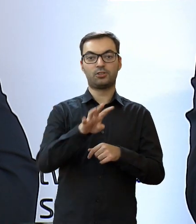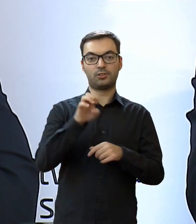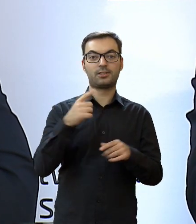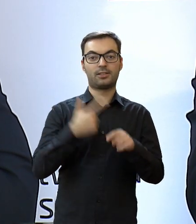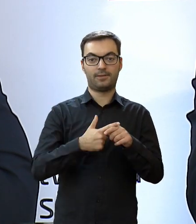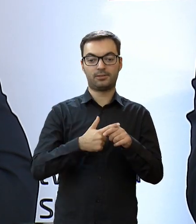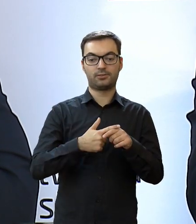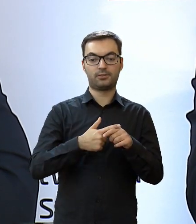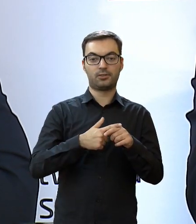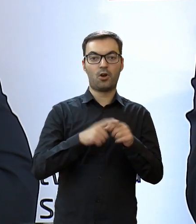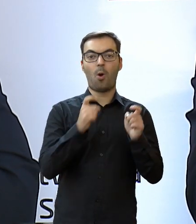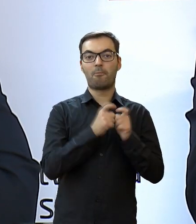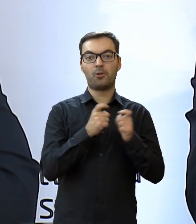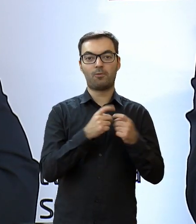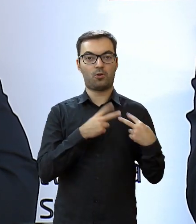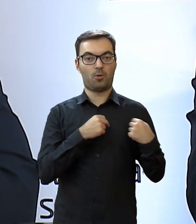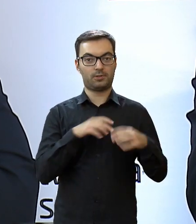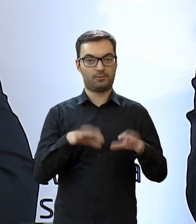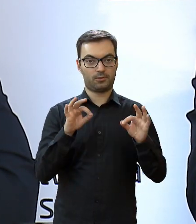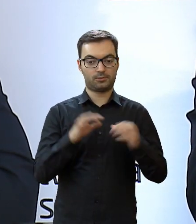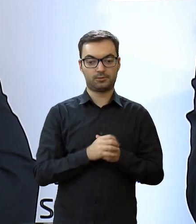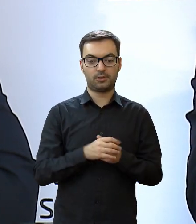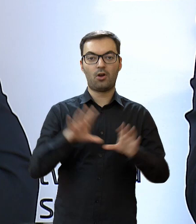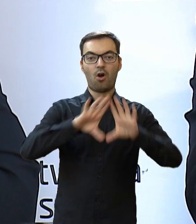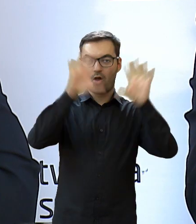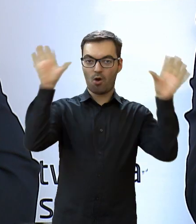13th of October 2019.